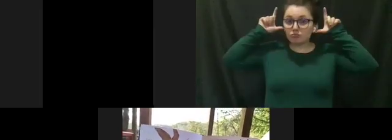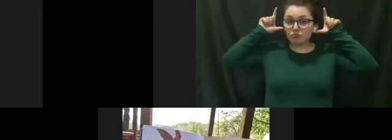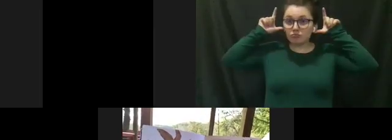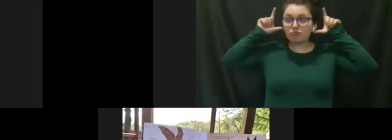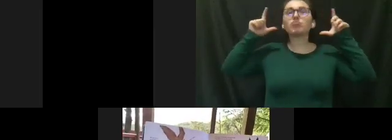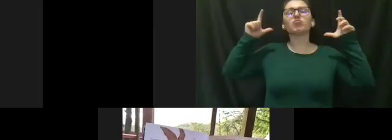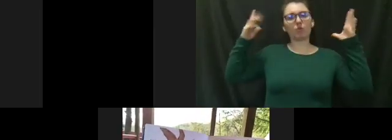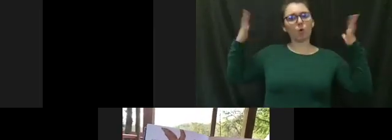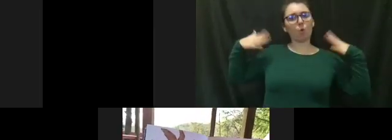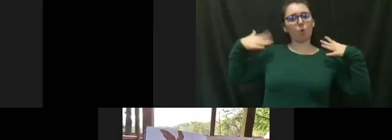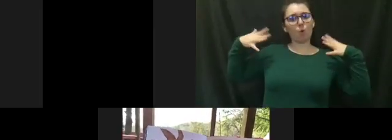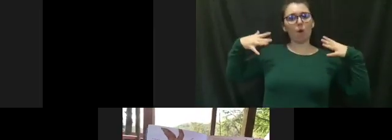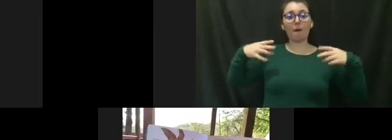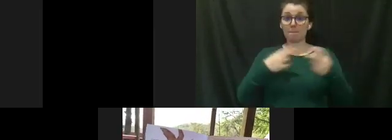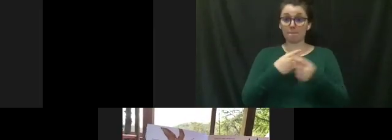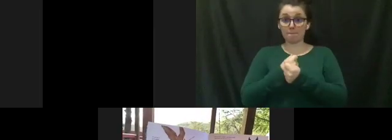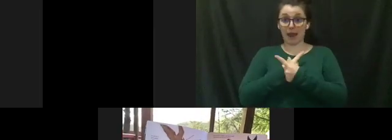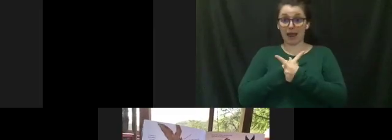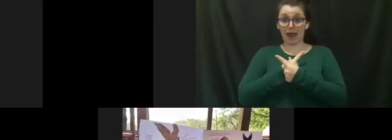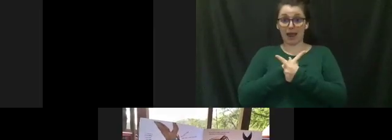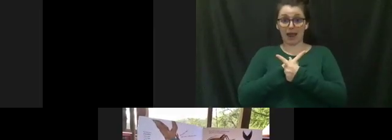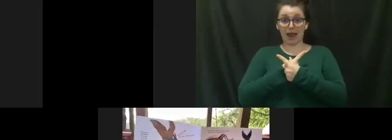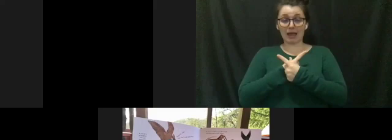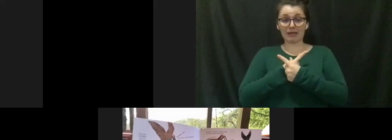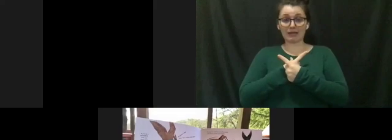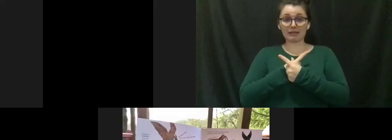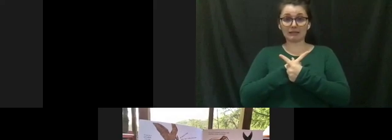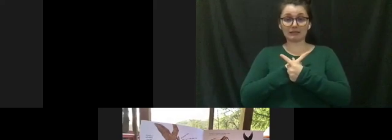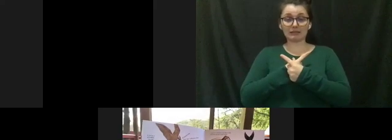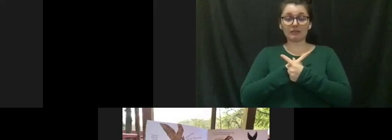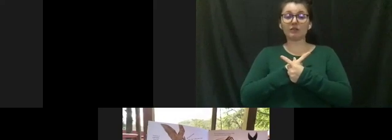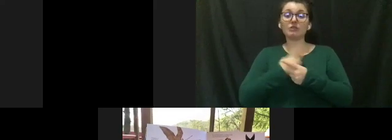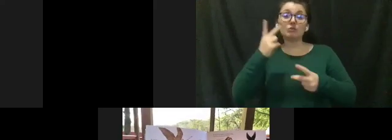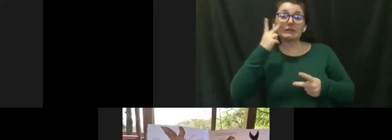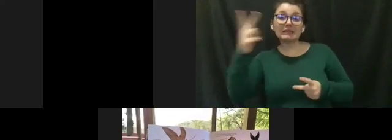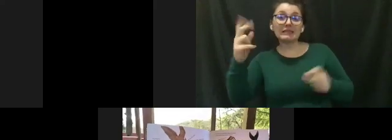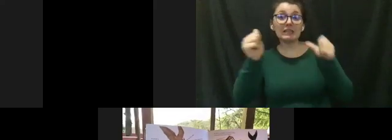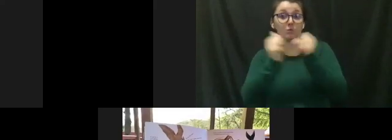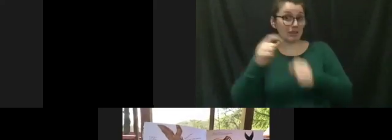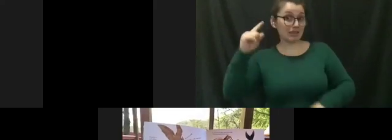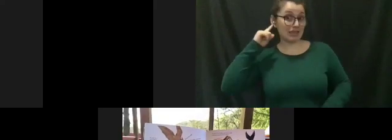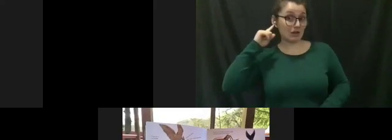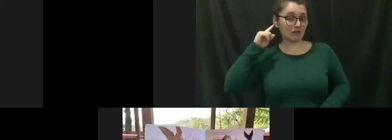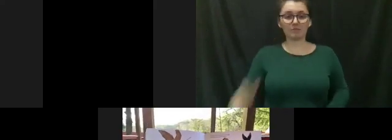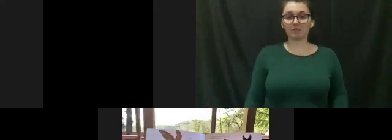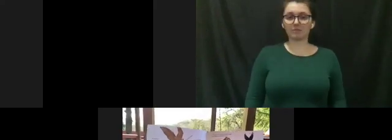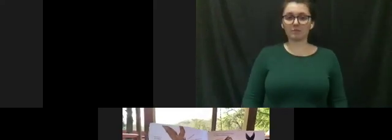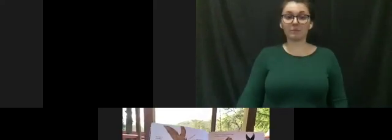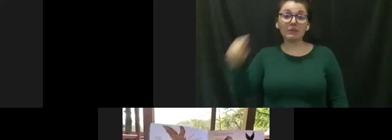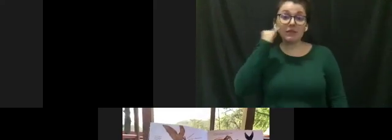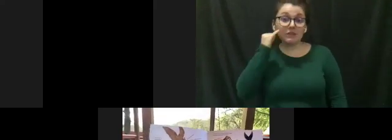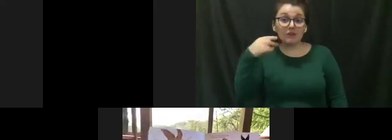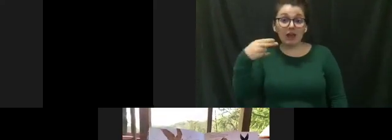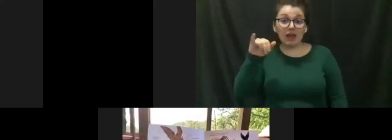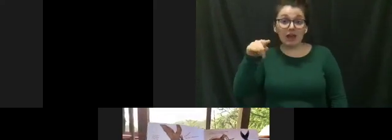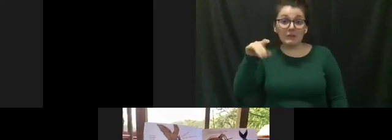cool. If you're a bat, you see with your ears. If you're a hippopotamus, you